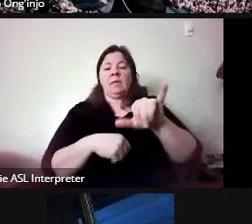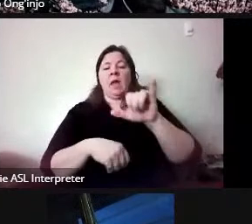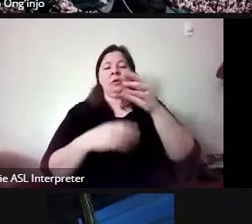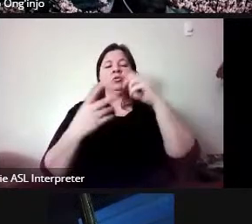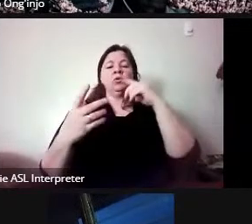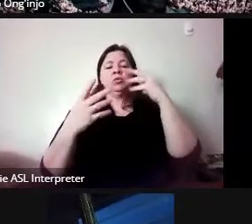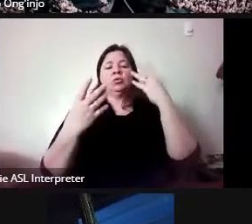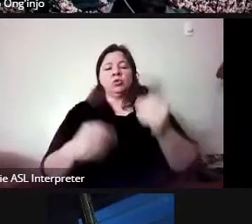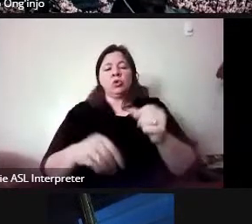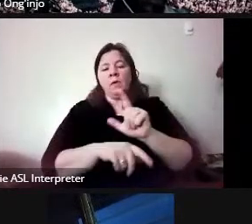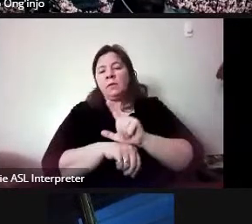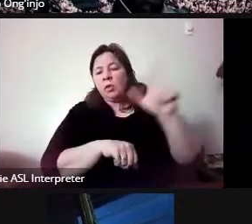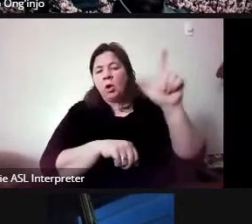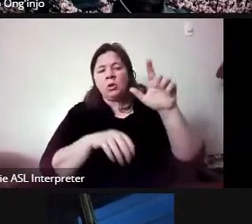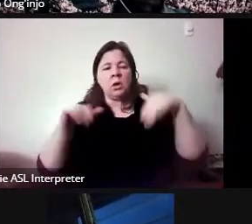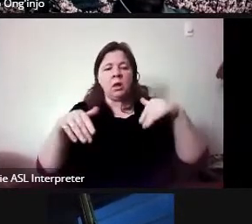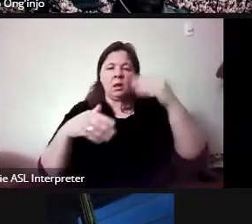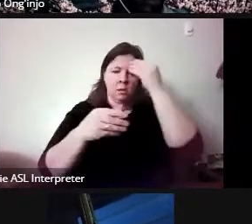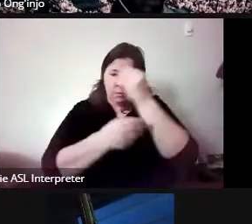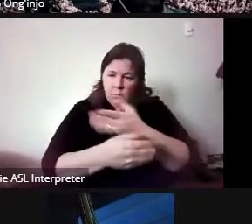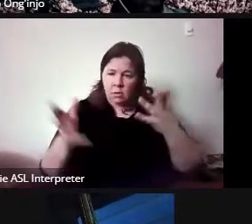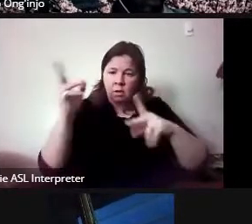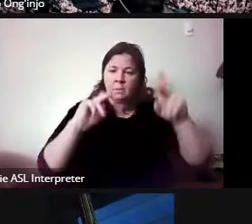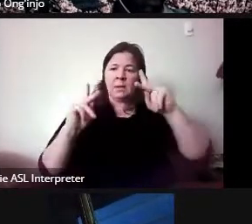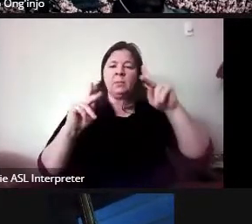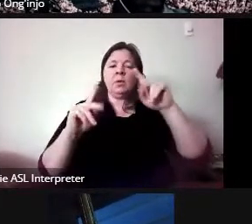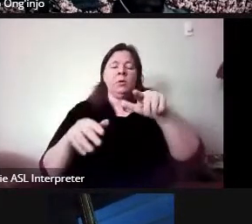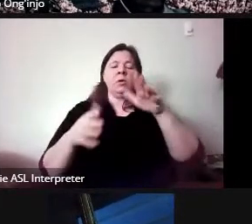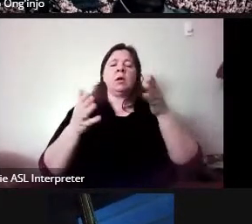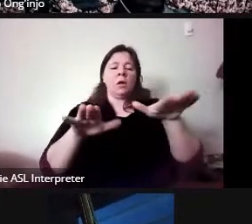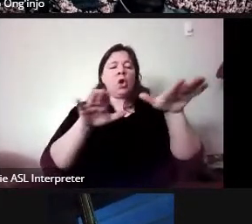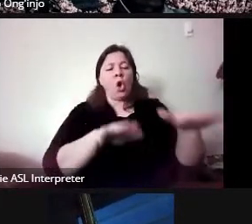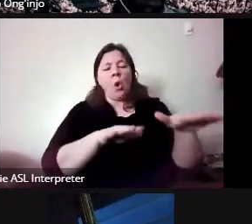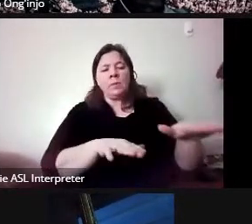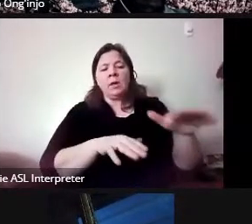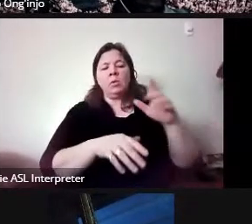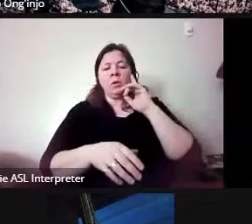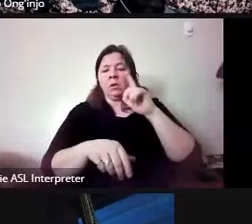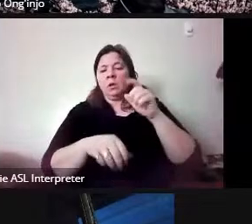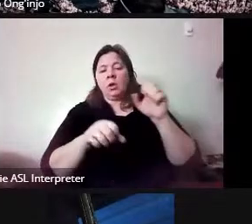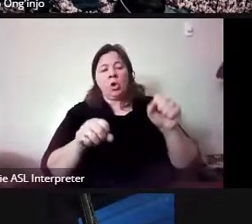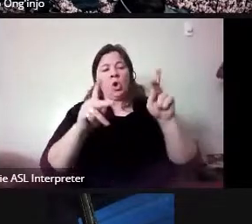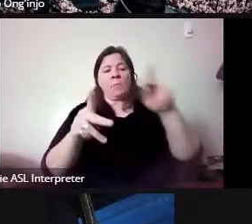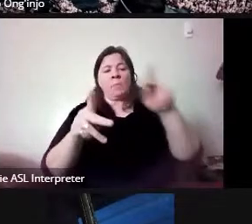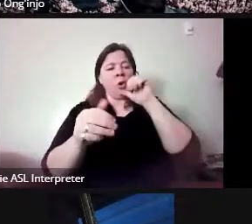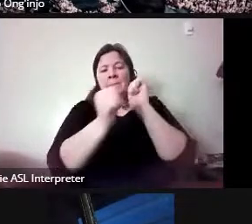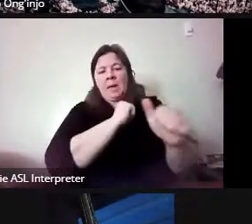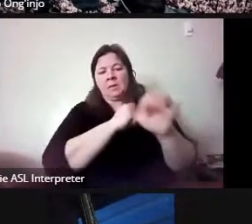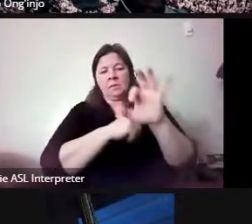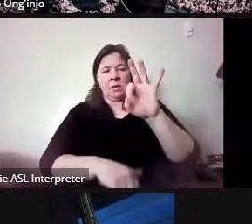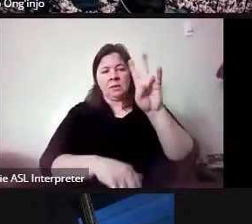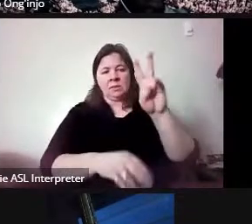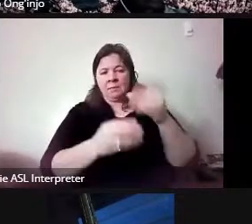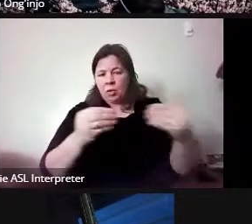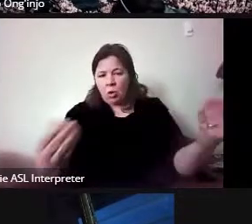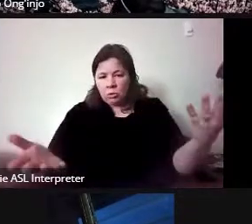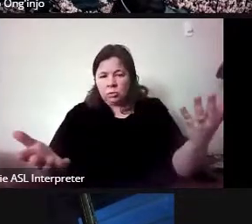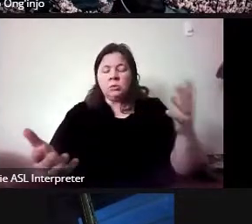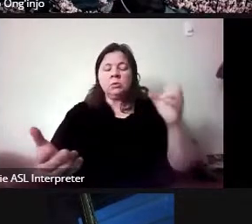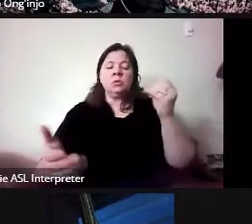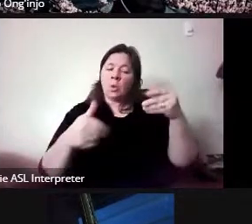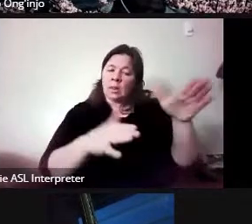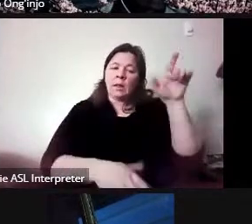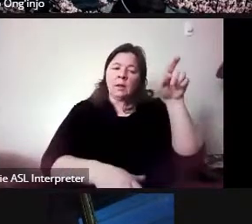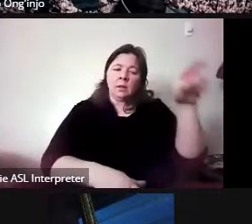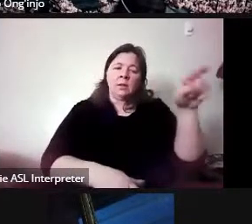let people know. So that has not happened yet. So you can tell him to calm down. The opportunity has not passed for the $97. So just let